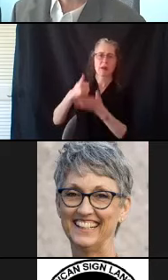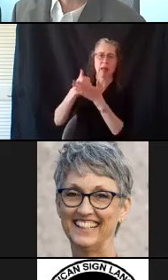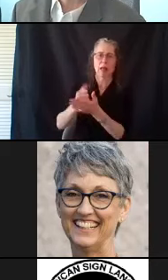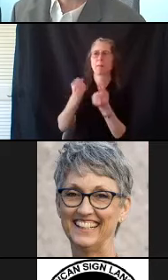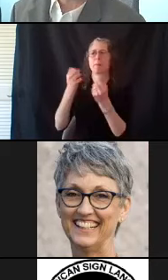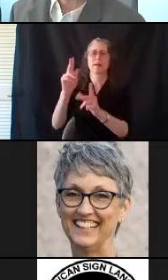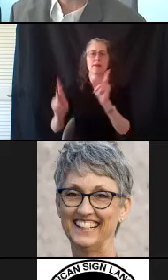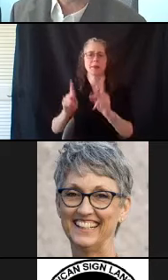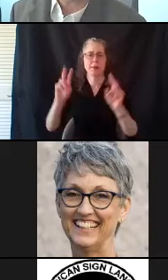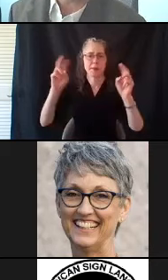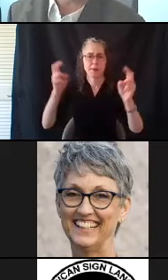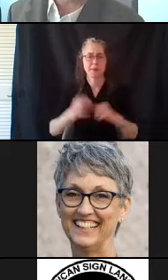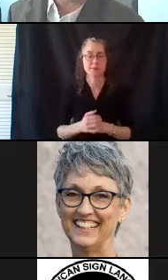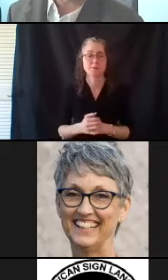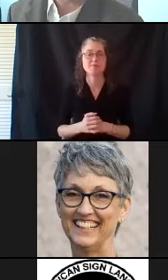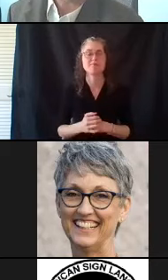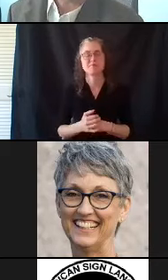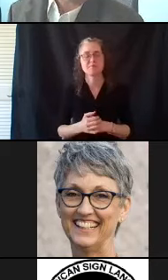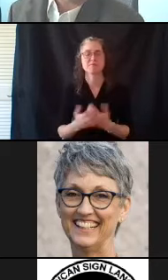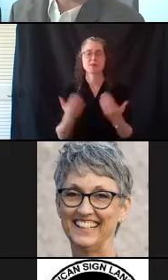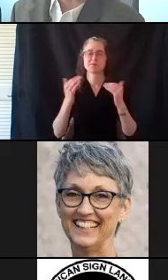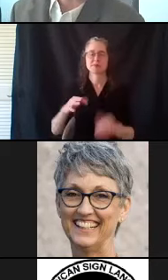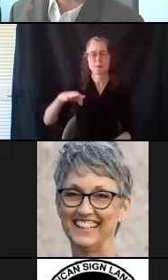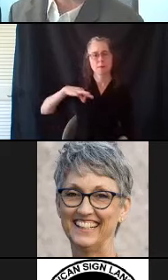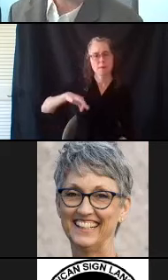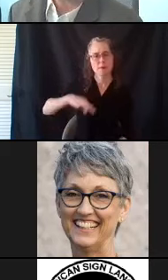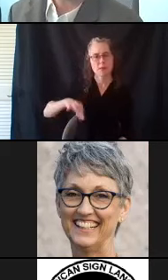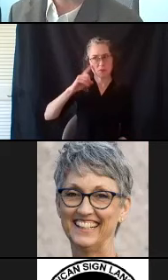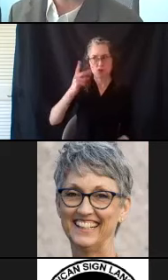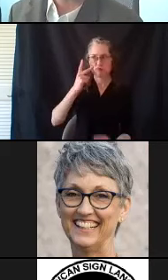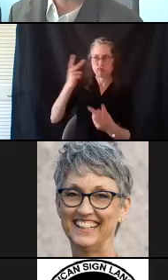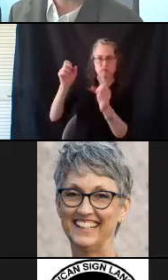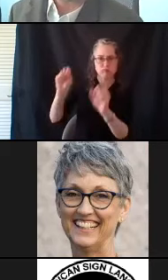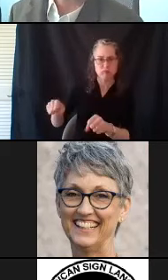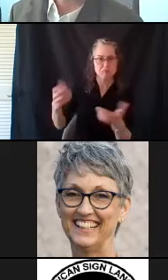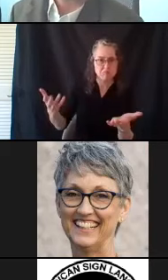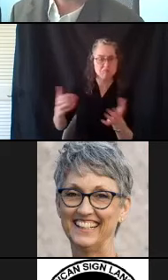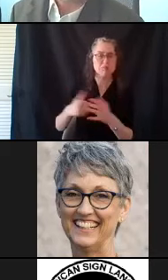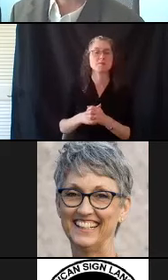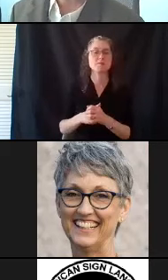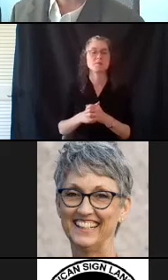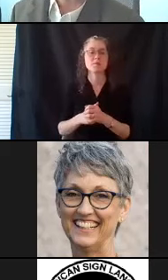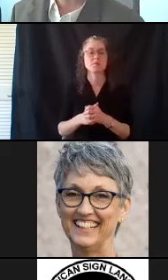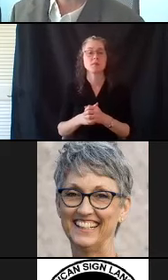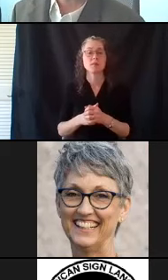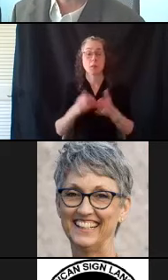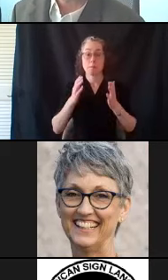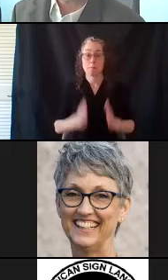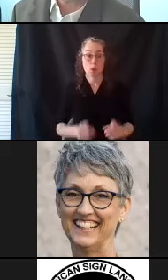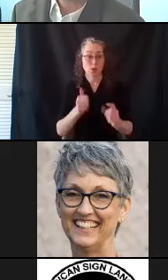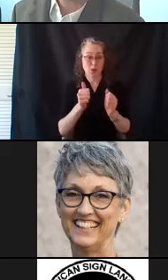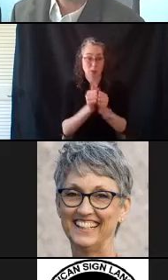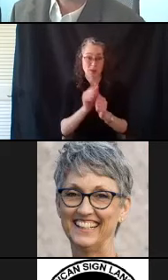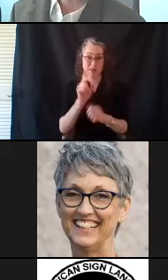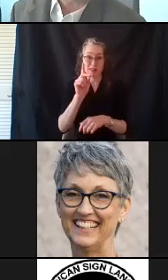So what are the benefits of visitability? It can be benefiting a resident with a permanent